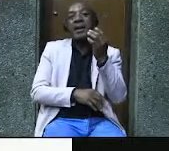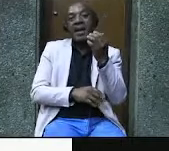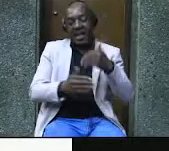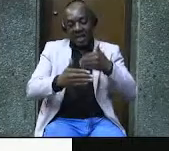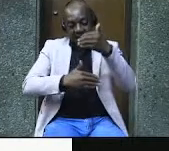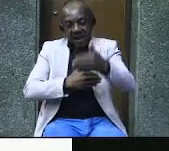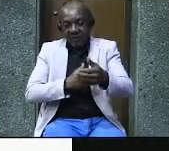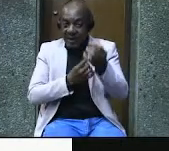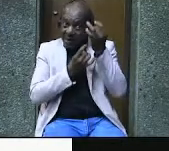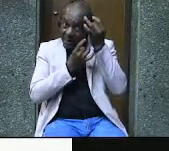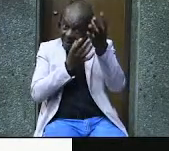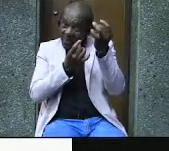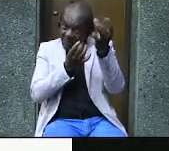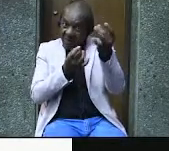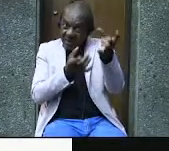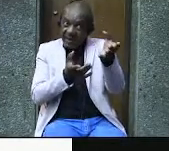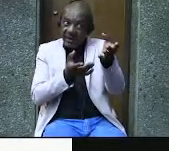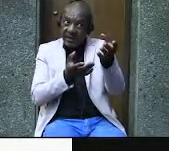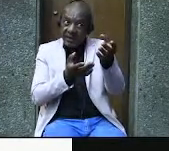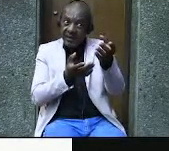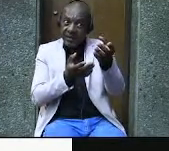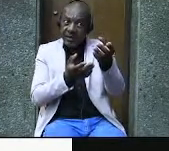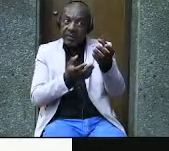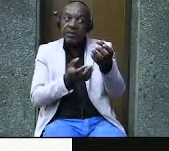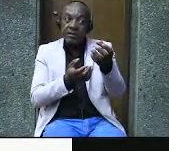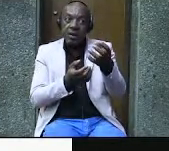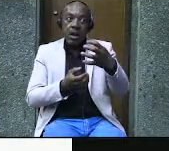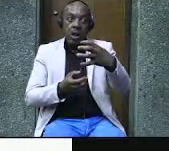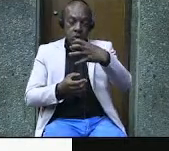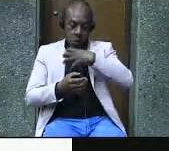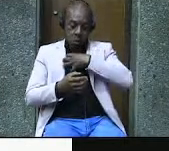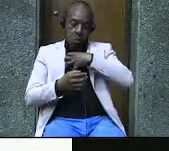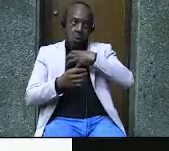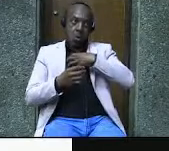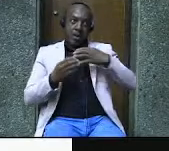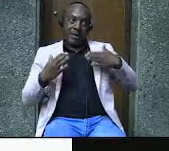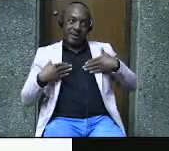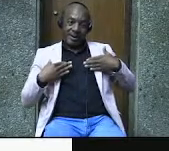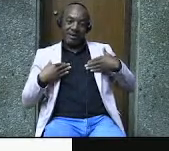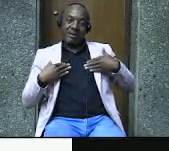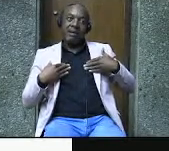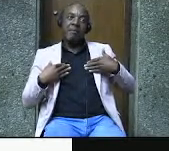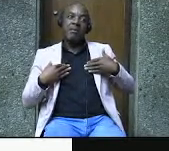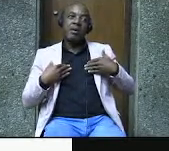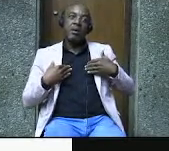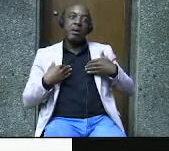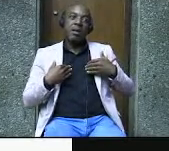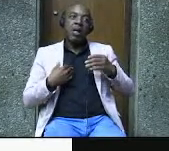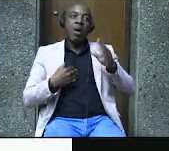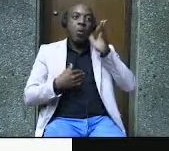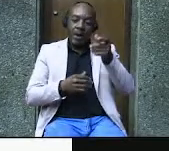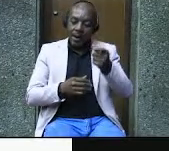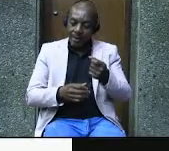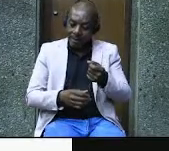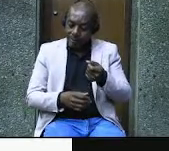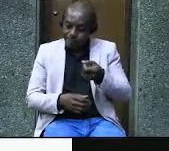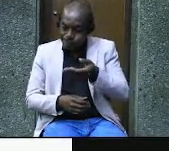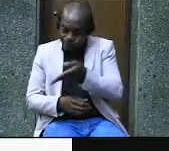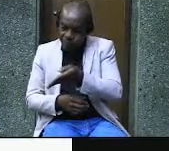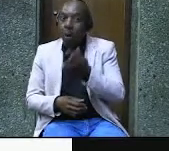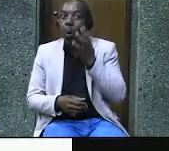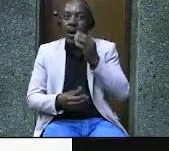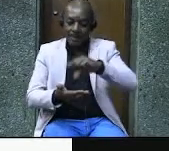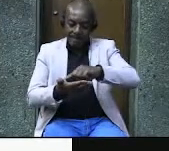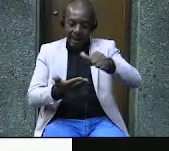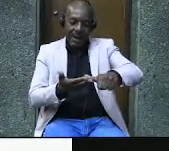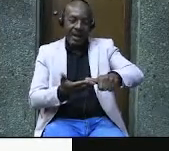you get that notice, ownership passes on that particular moment. When you are served with that